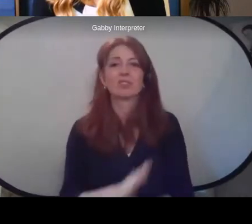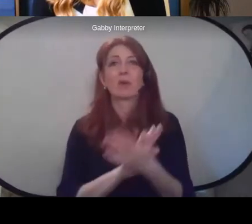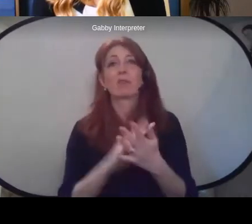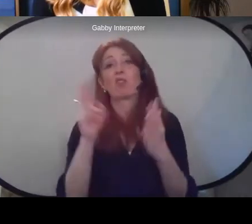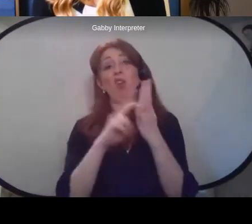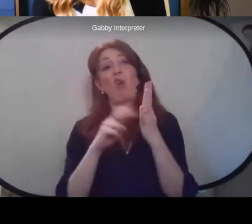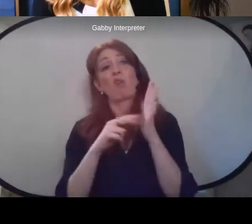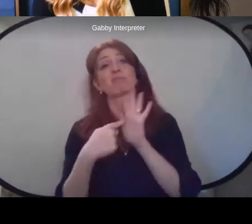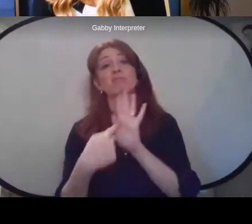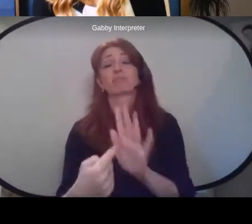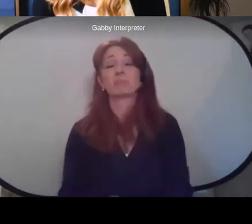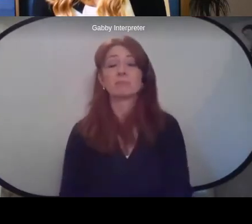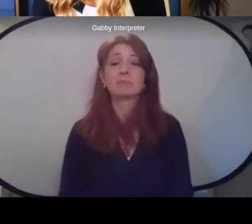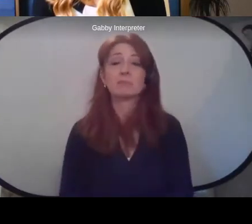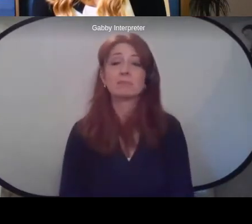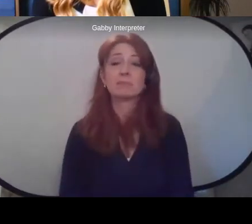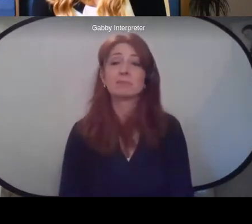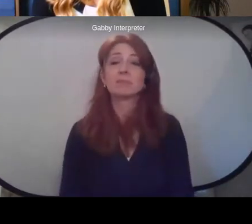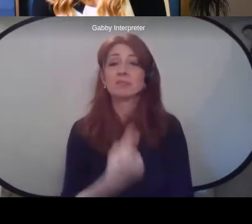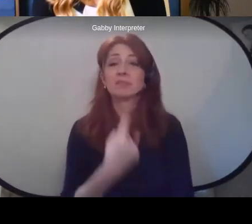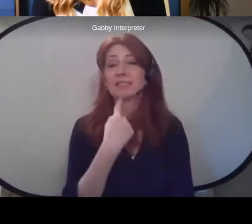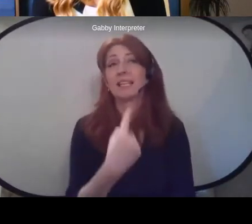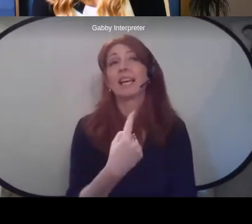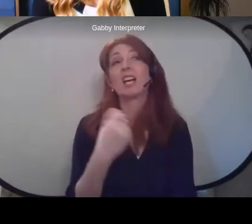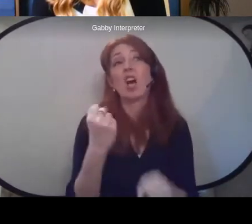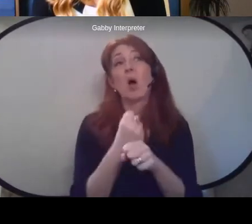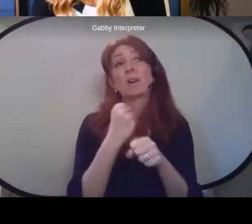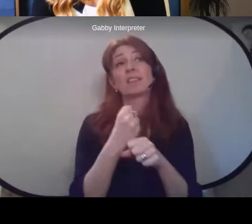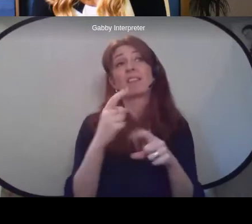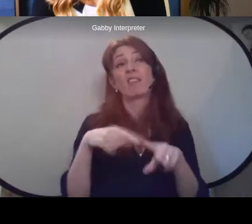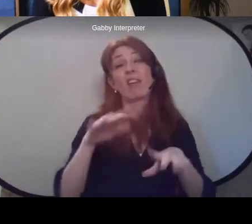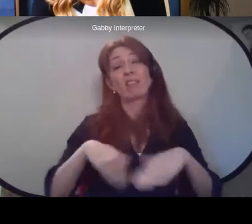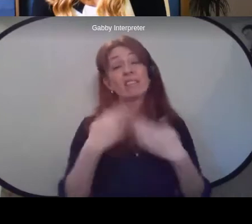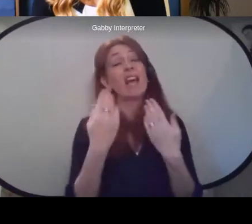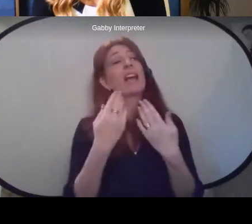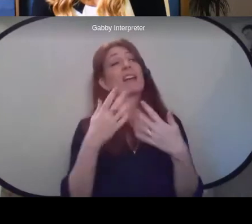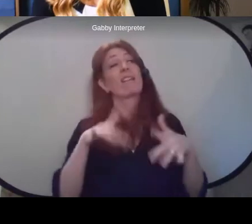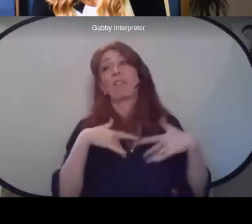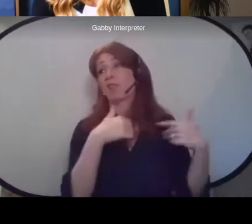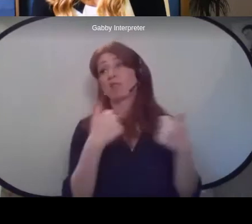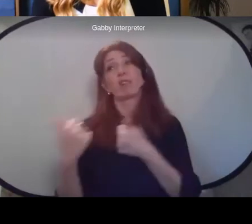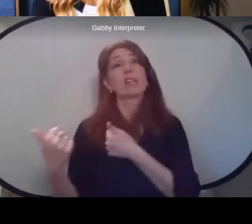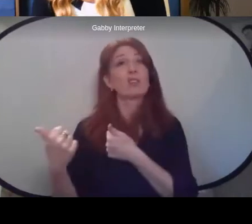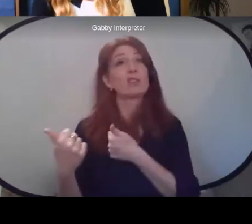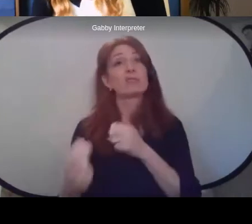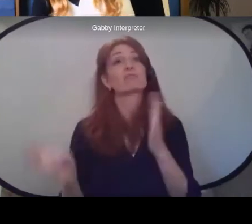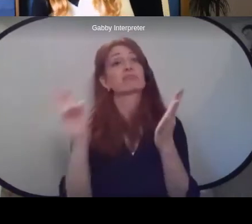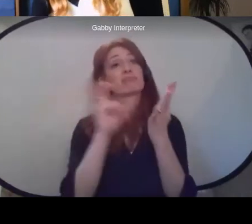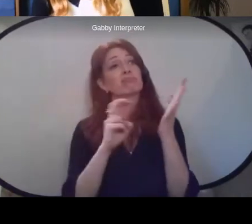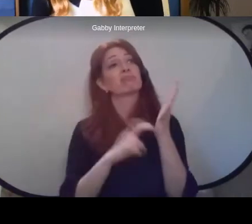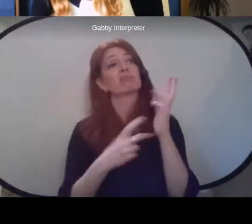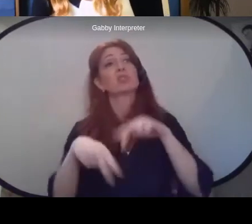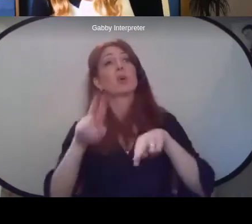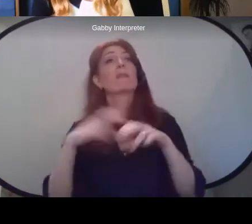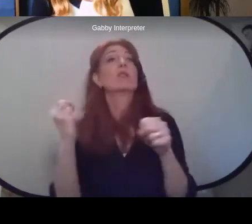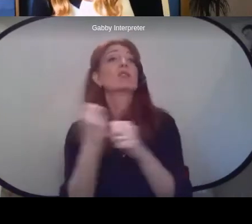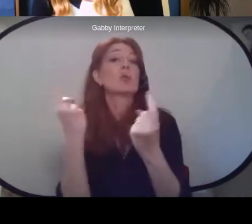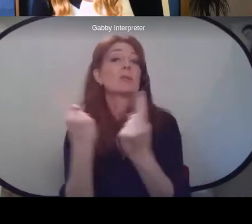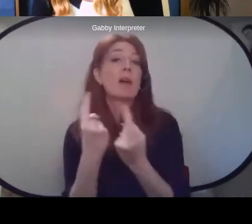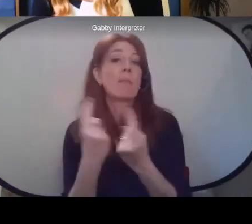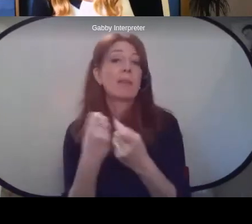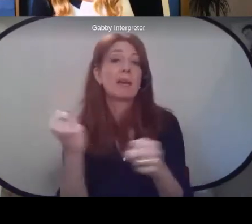and actually say, you know, I did that the other day and it made me feel really good. Well, if you do something and it makes you happier, do